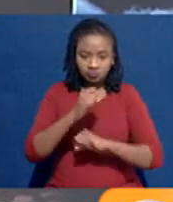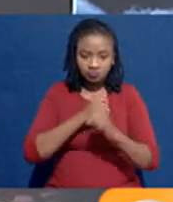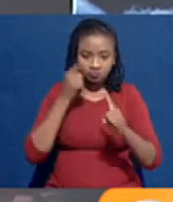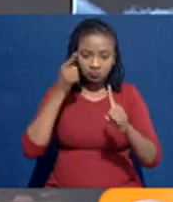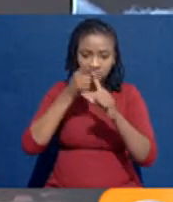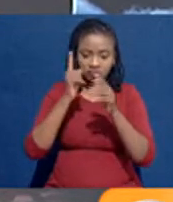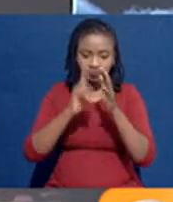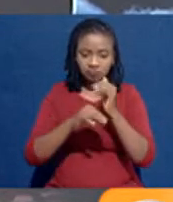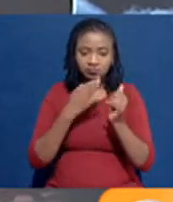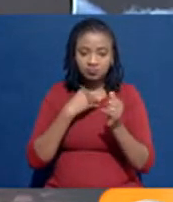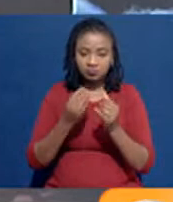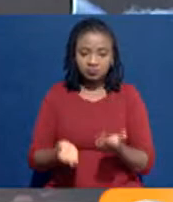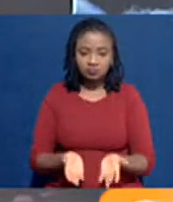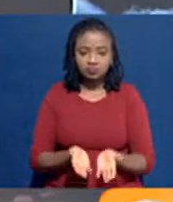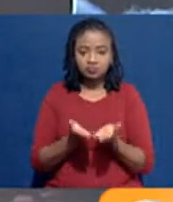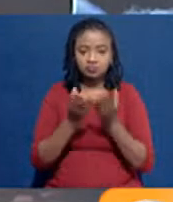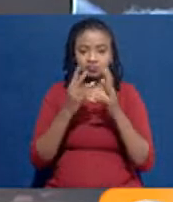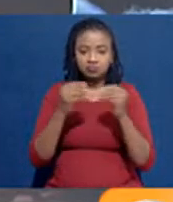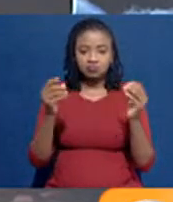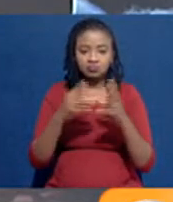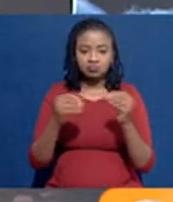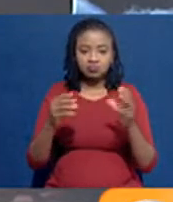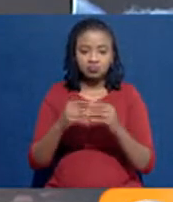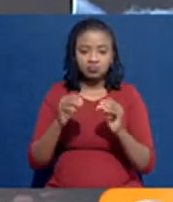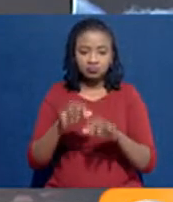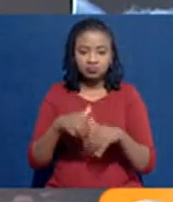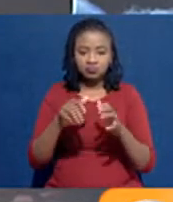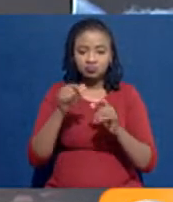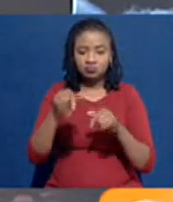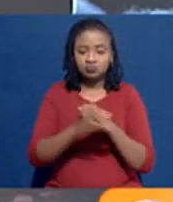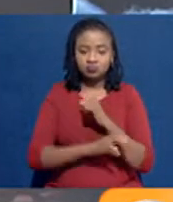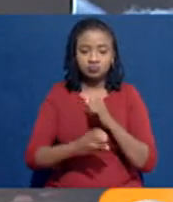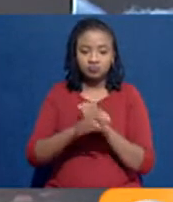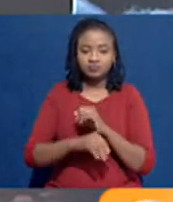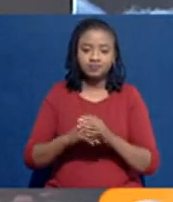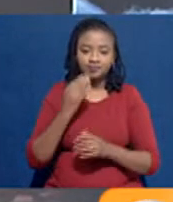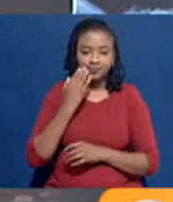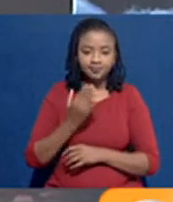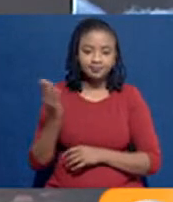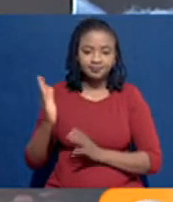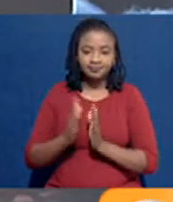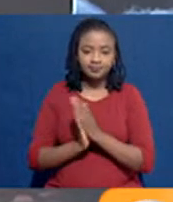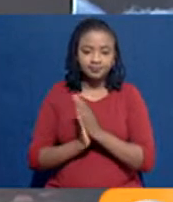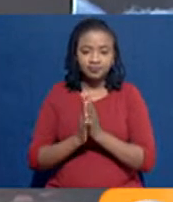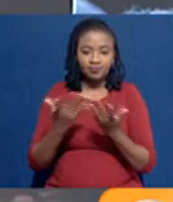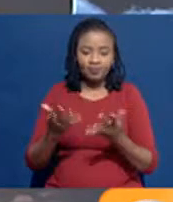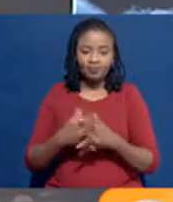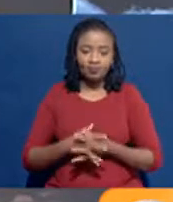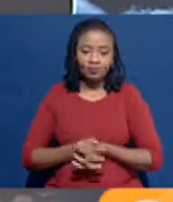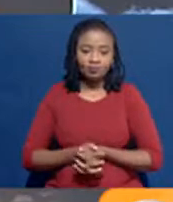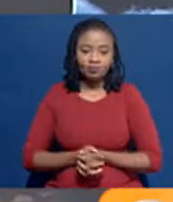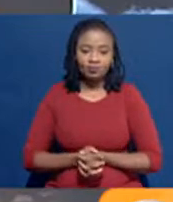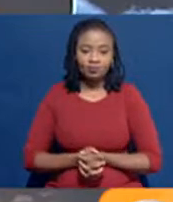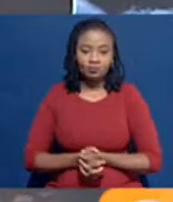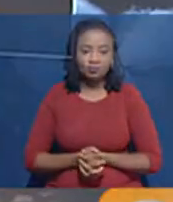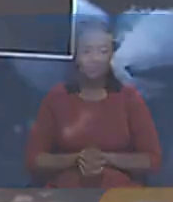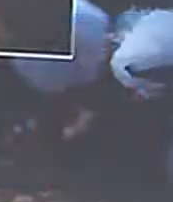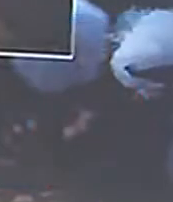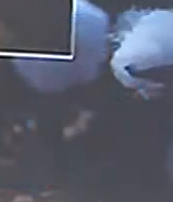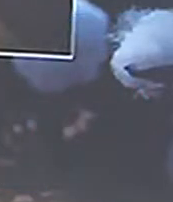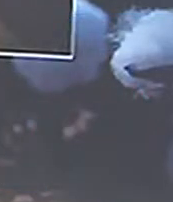revive cotton farming in the country. Our very own Dennis Otieno has more on this week's Smart